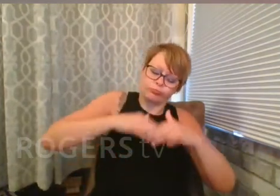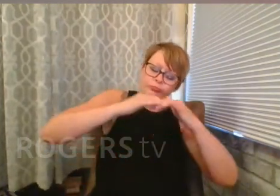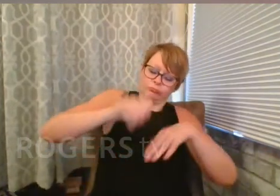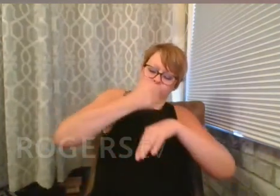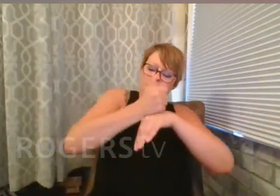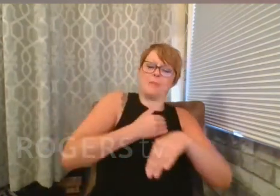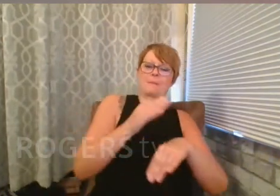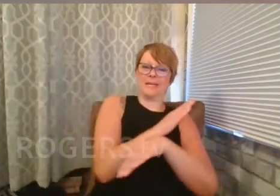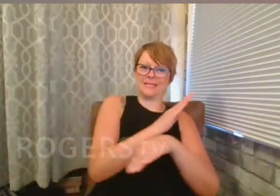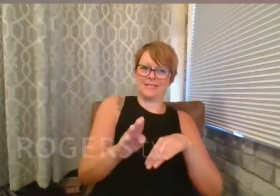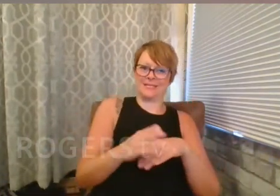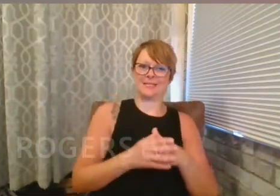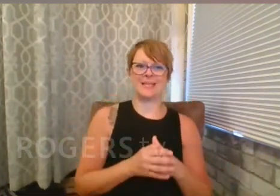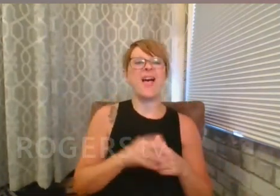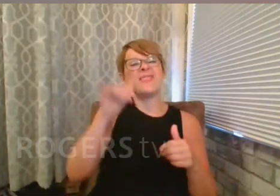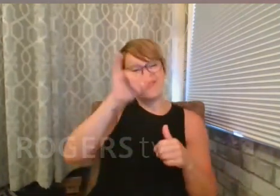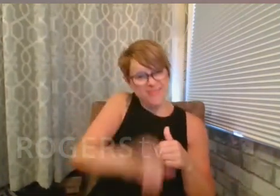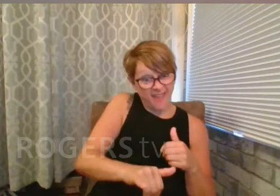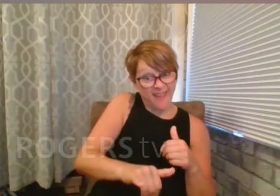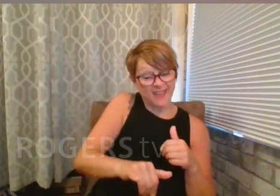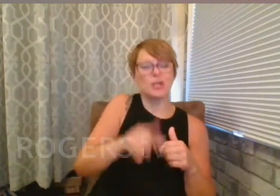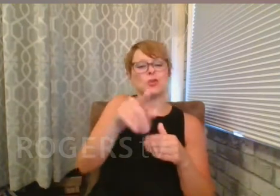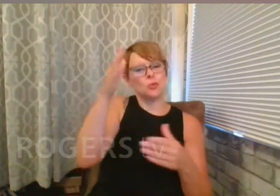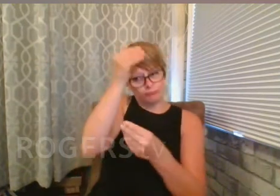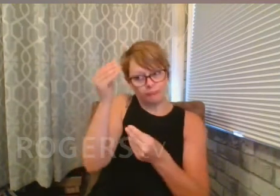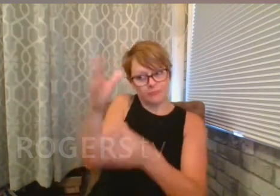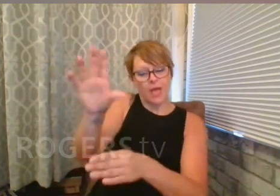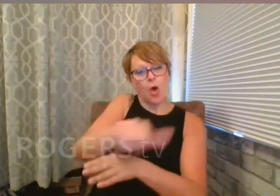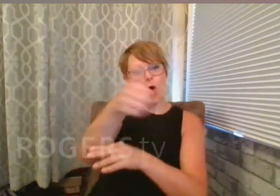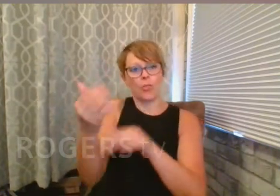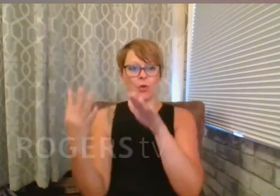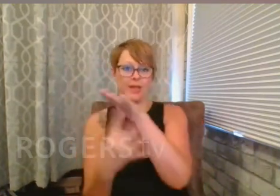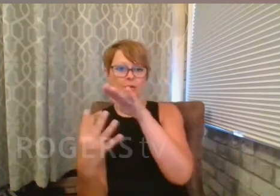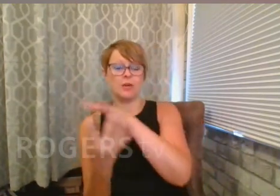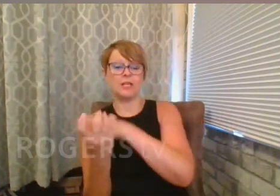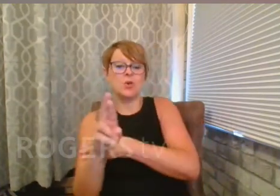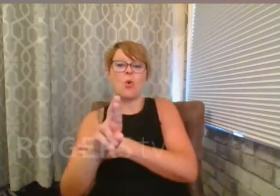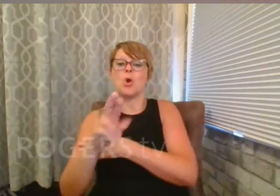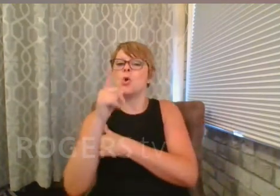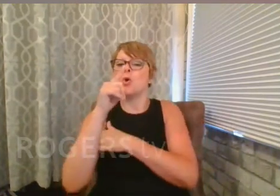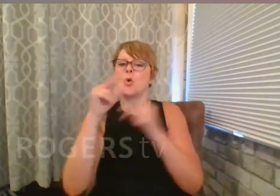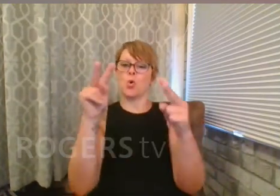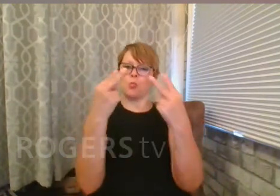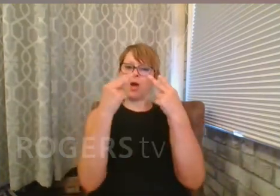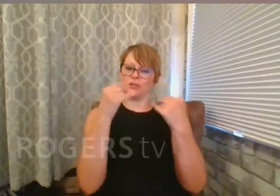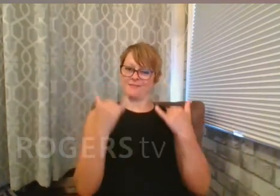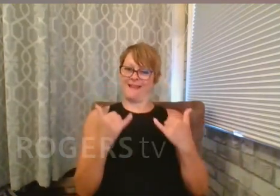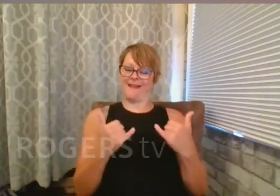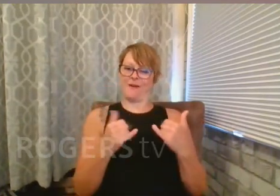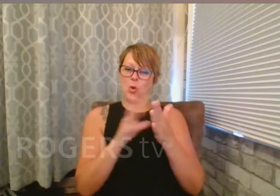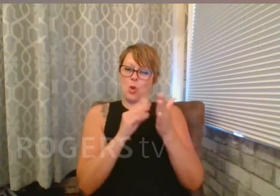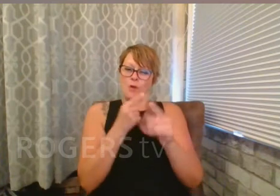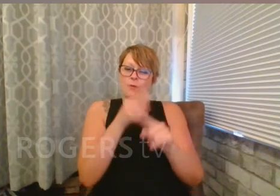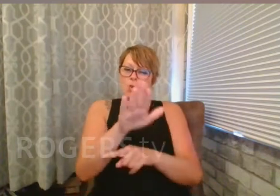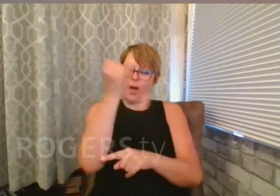that you would want to share with other immigrants? So today, people who are listening to you guys and learning from your ideas as well,